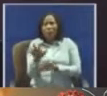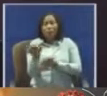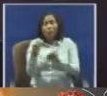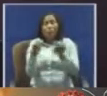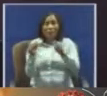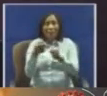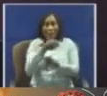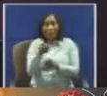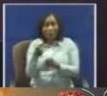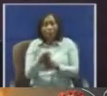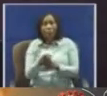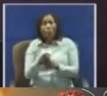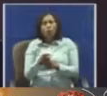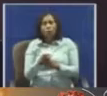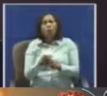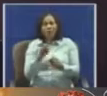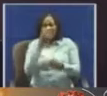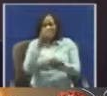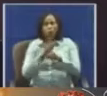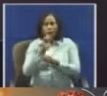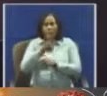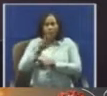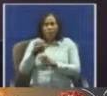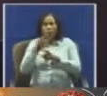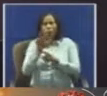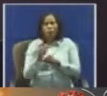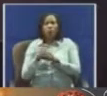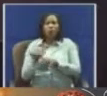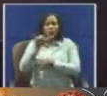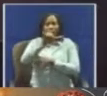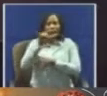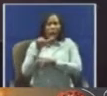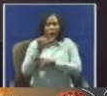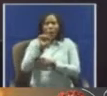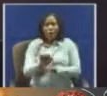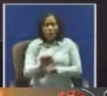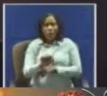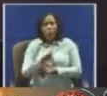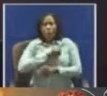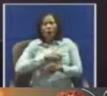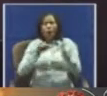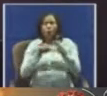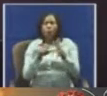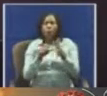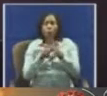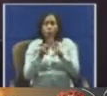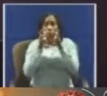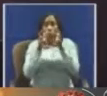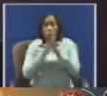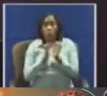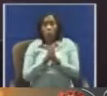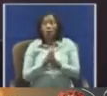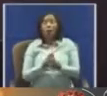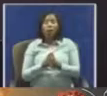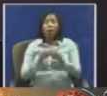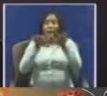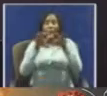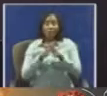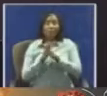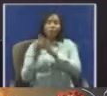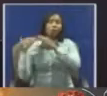deployed or appointed should bear those costs, because they are significant given the constraints that Parliament faces. And then